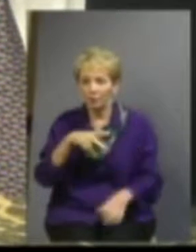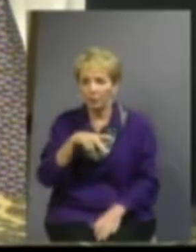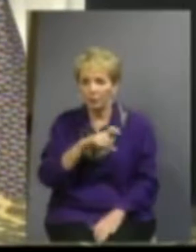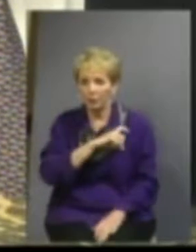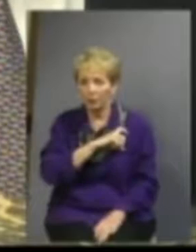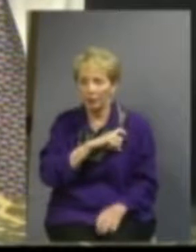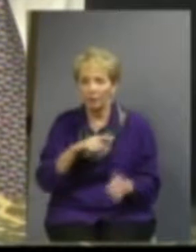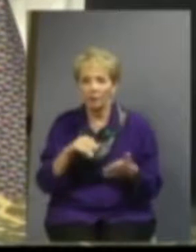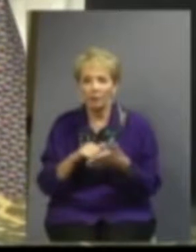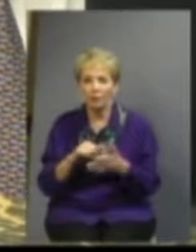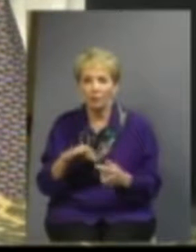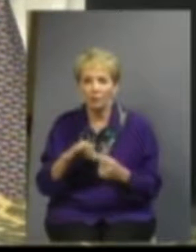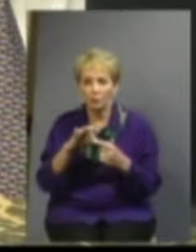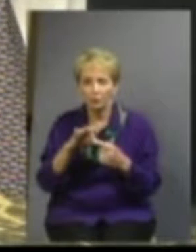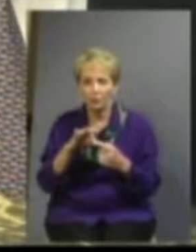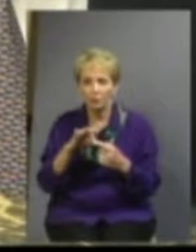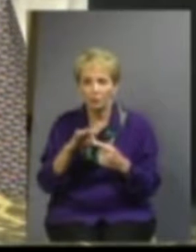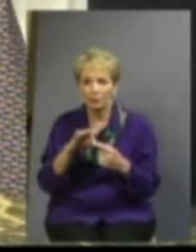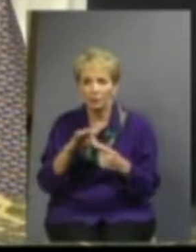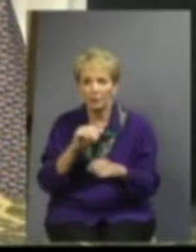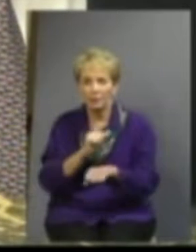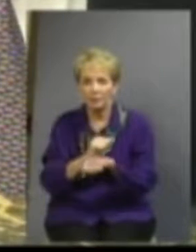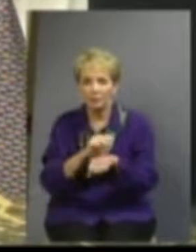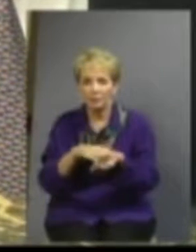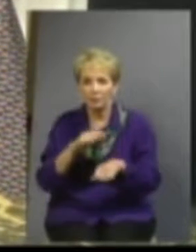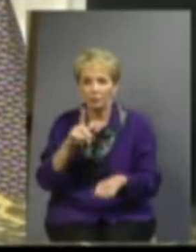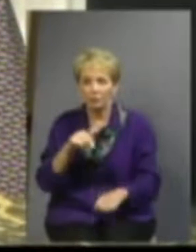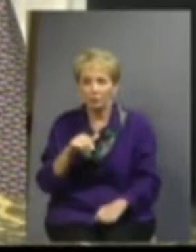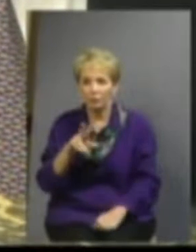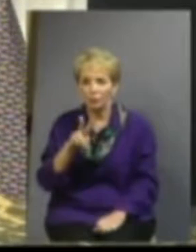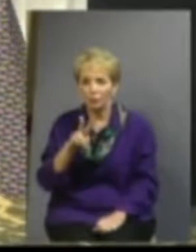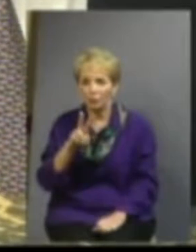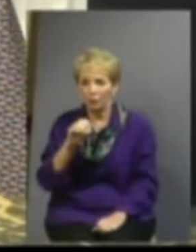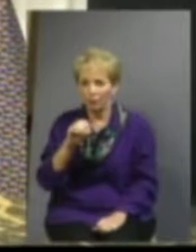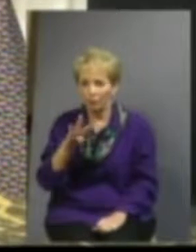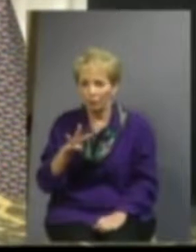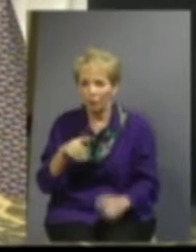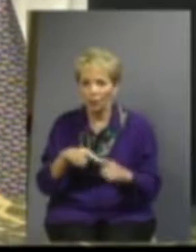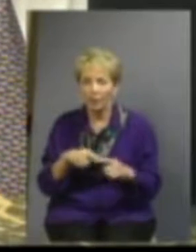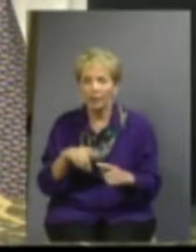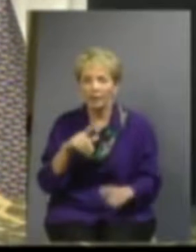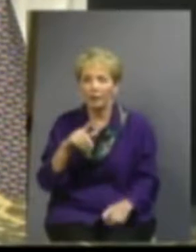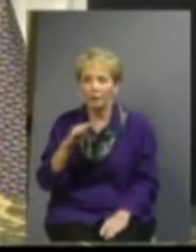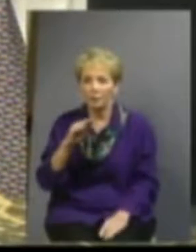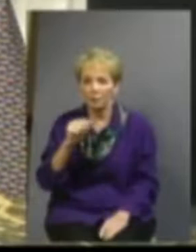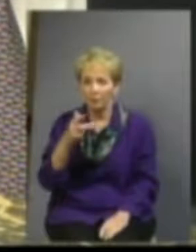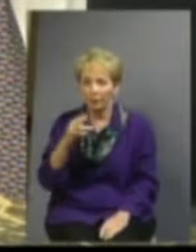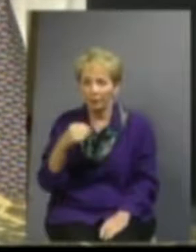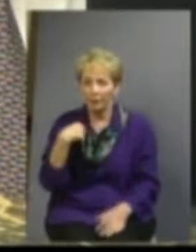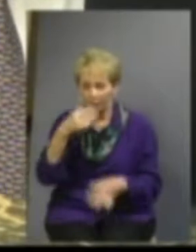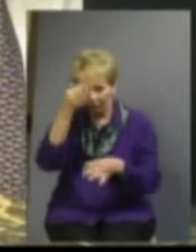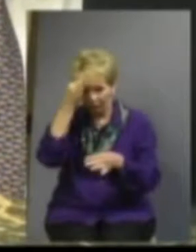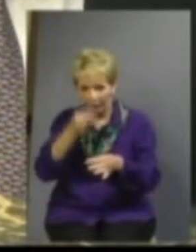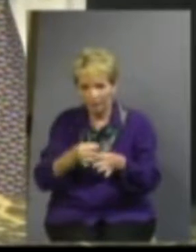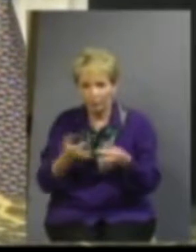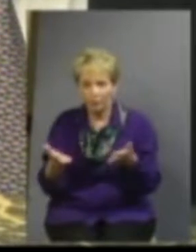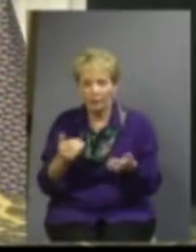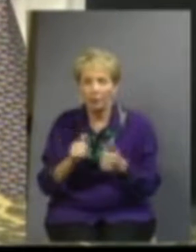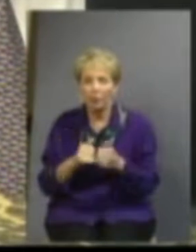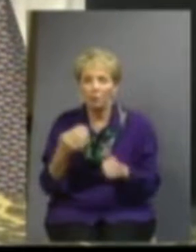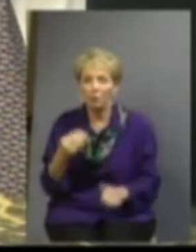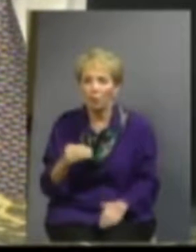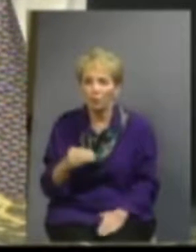Safety Officer Special Assignment on July 1, 2004. And whereas Terry L. Mangum has faithfully served the City of